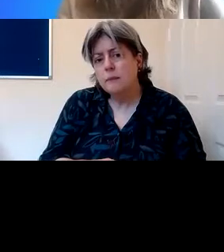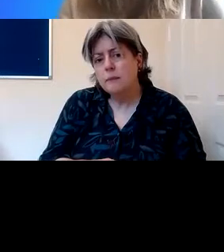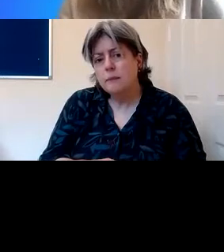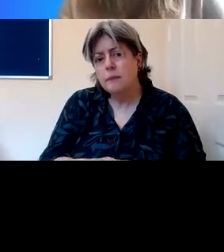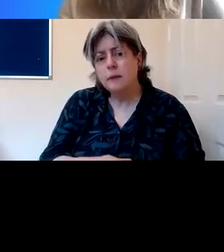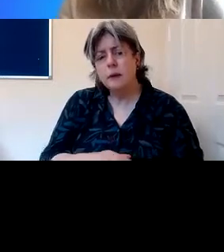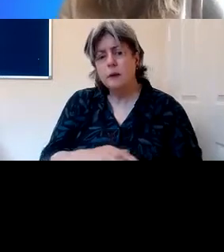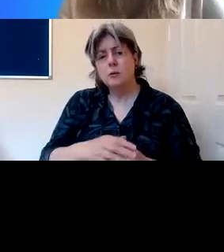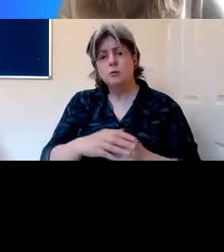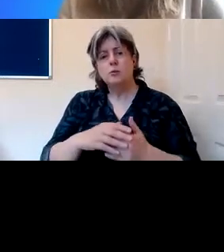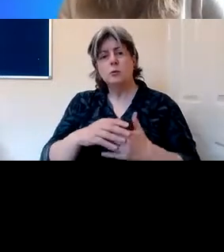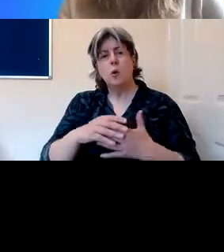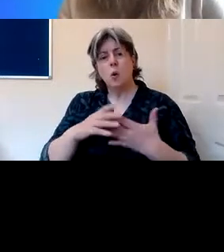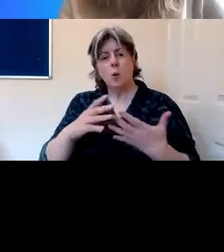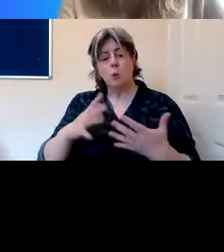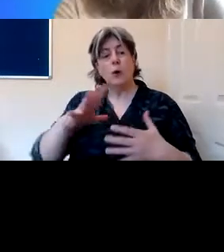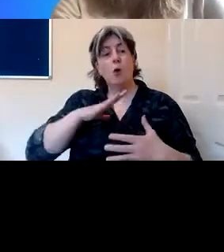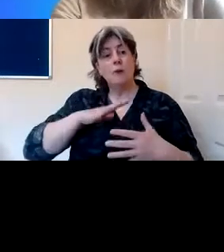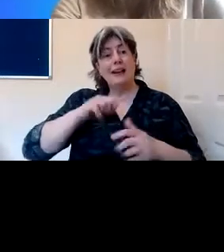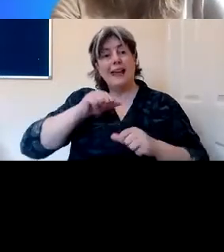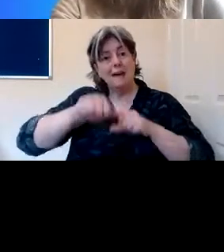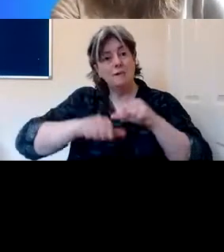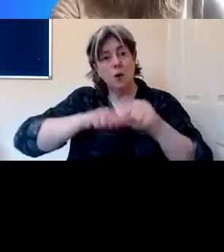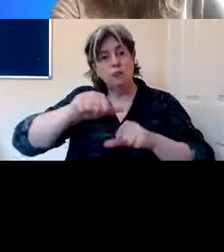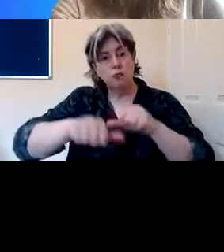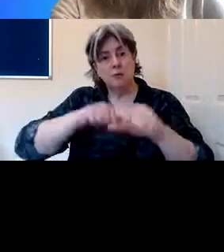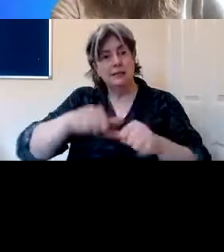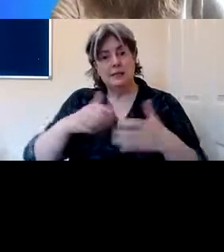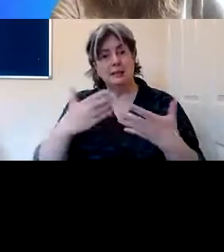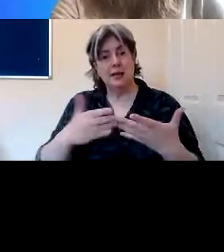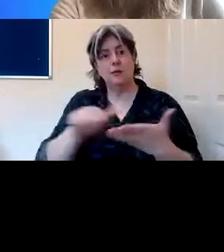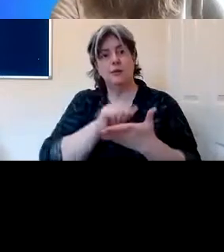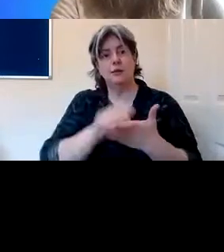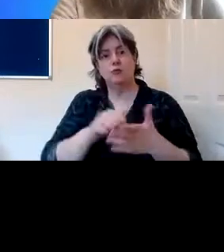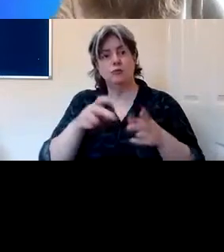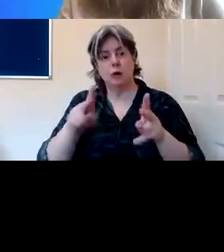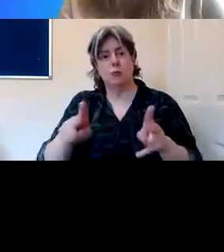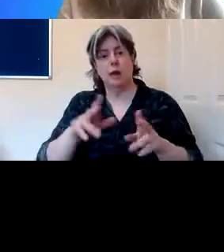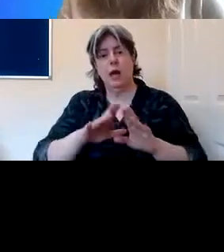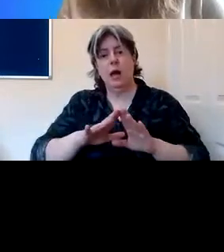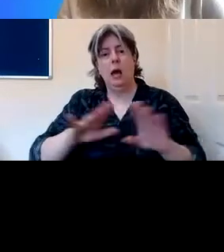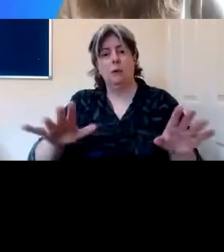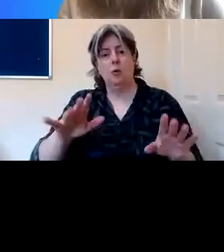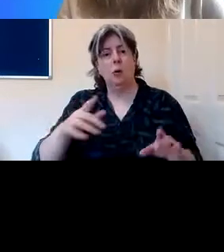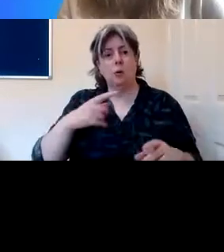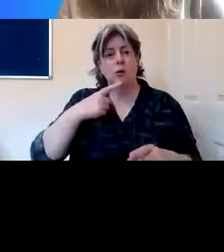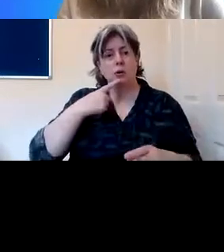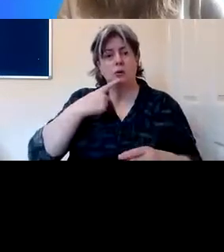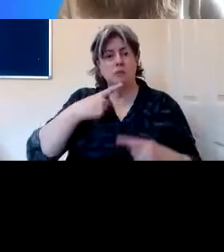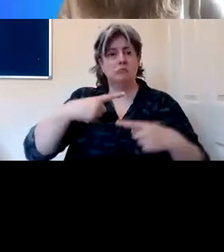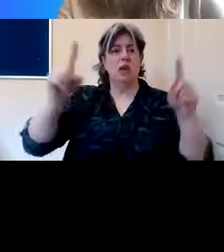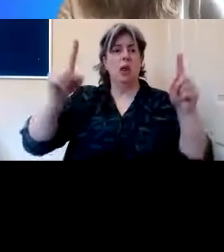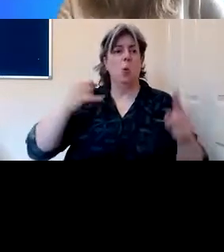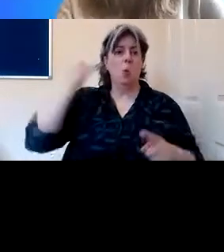place to do that methodically, and that's the right way to do it. So I'm not going to make any rash commitments here that would go against